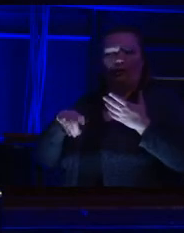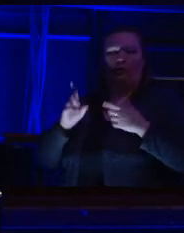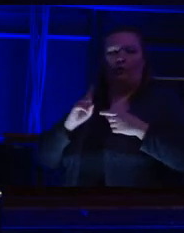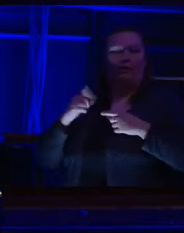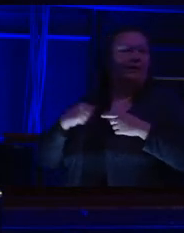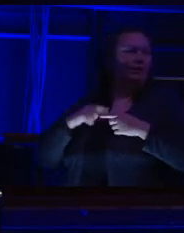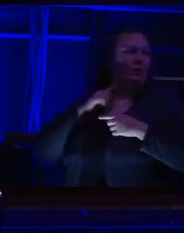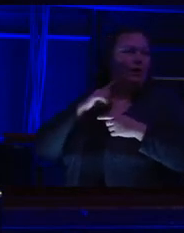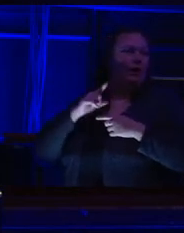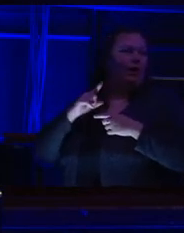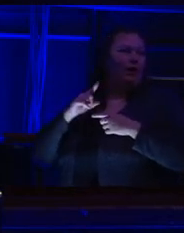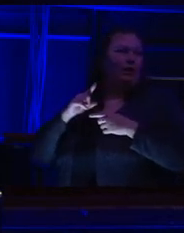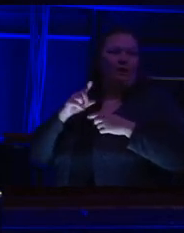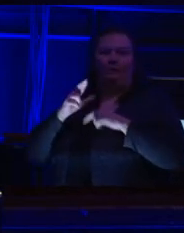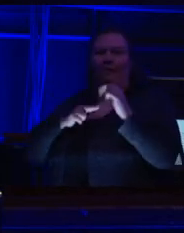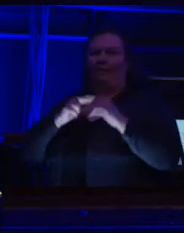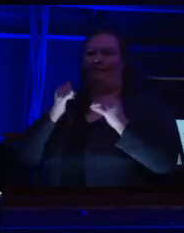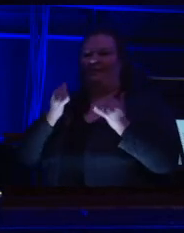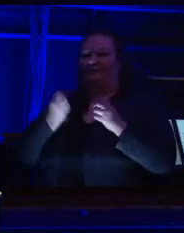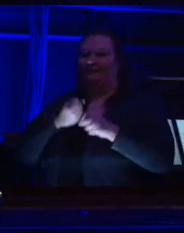will break ground this year.